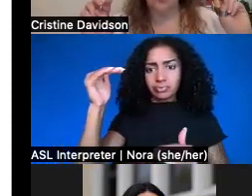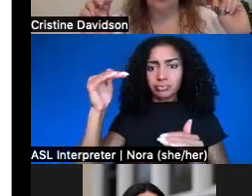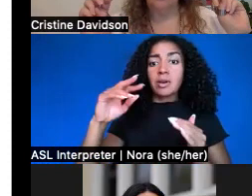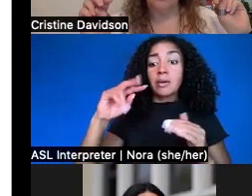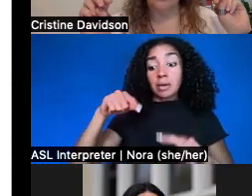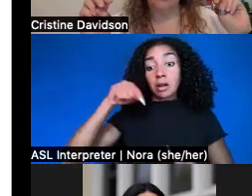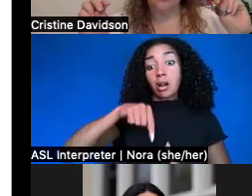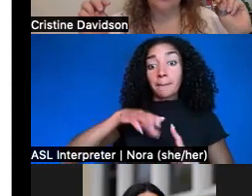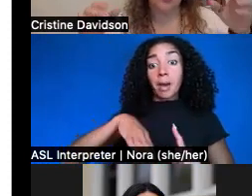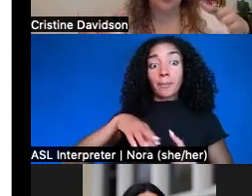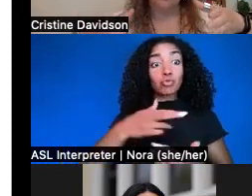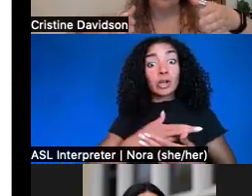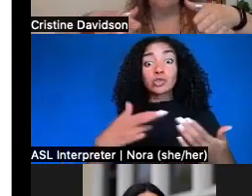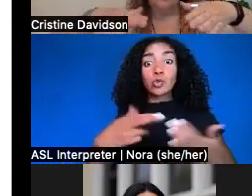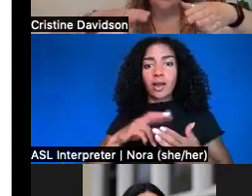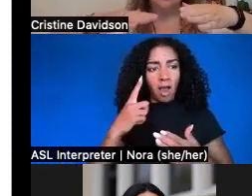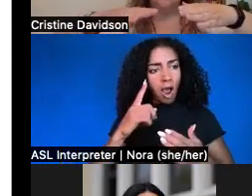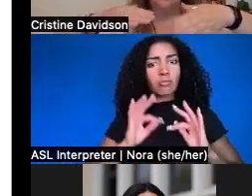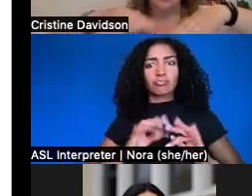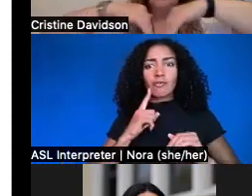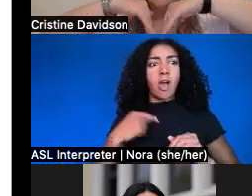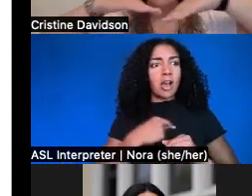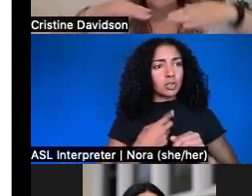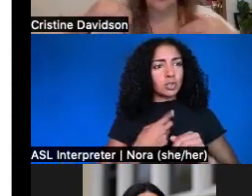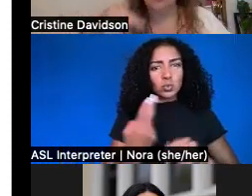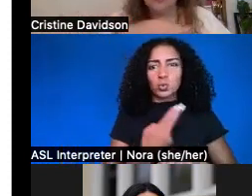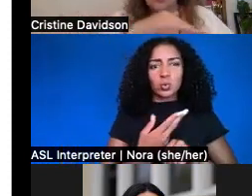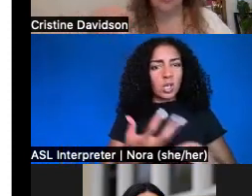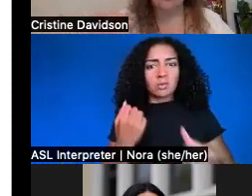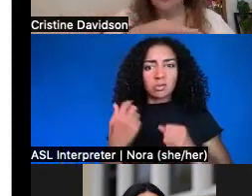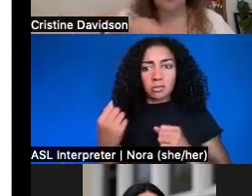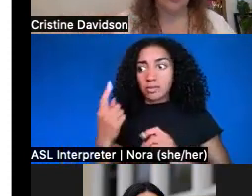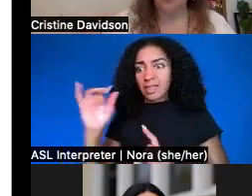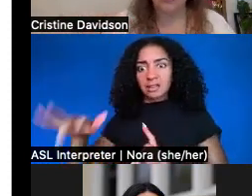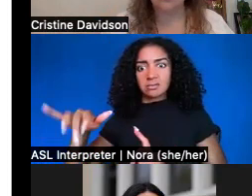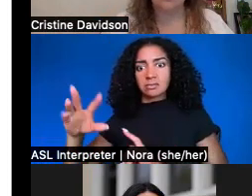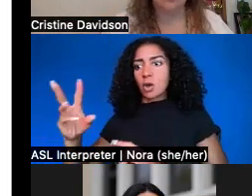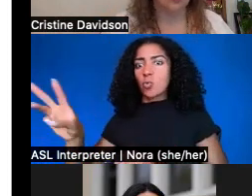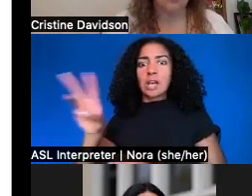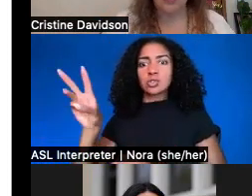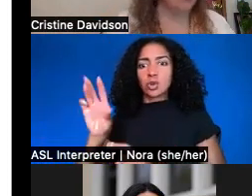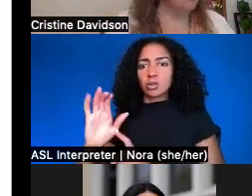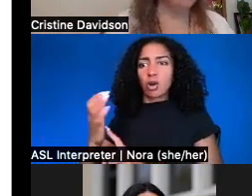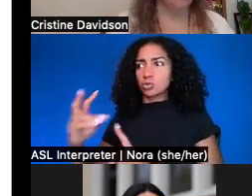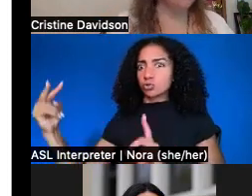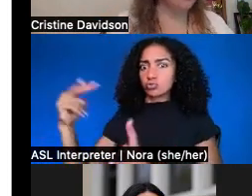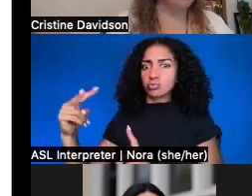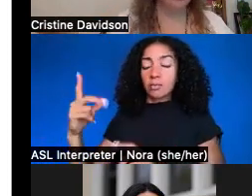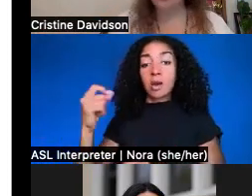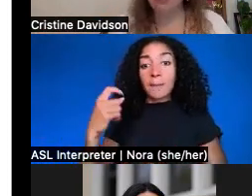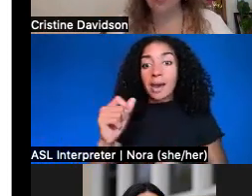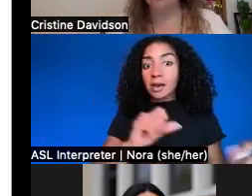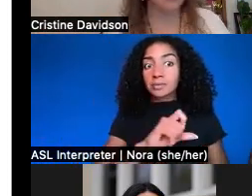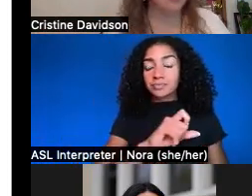right? But with Indigenous worldview, it's actually the opposite. Humans are the lowest. We are the